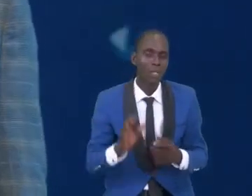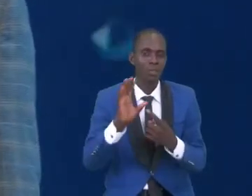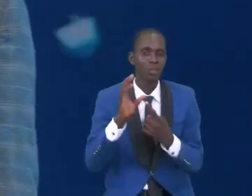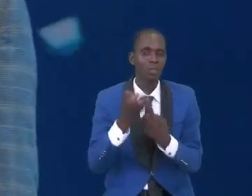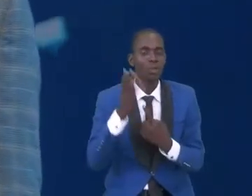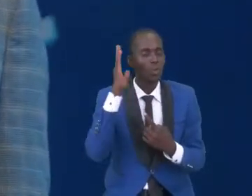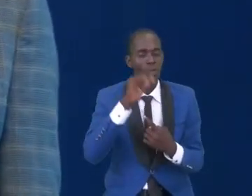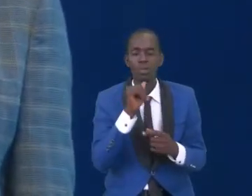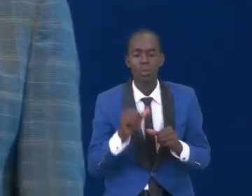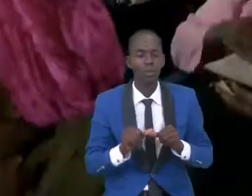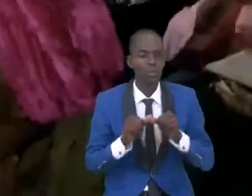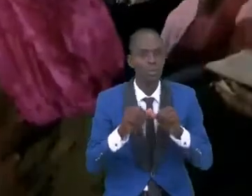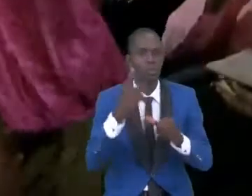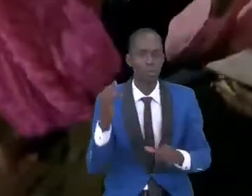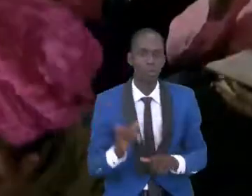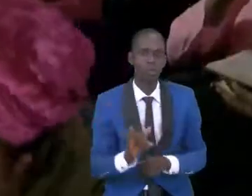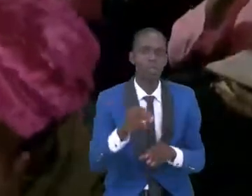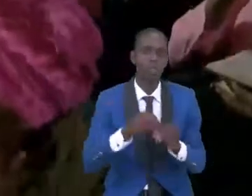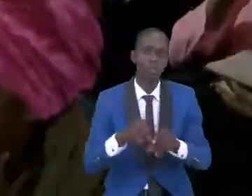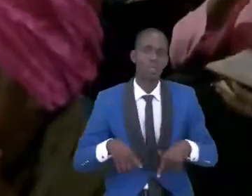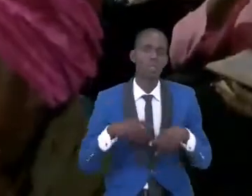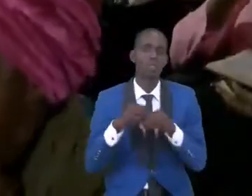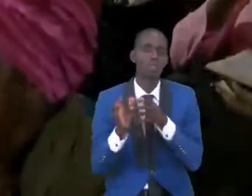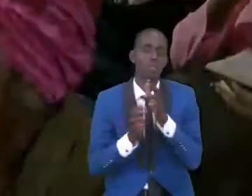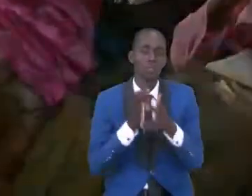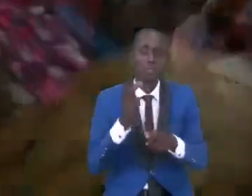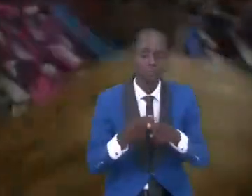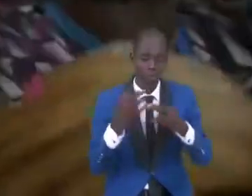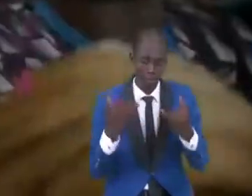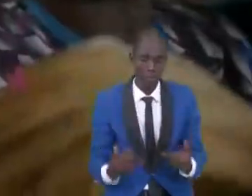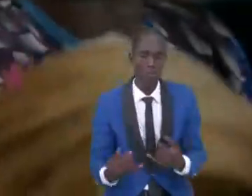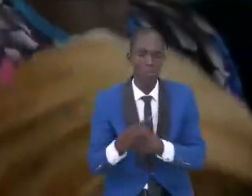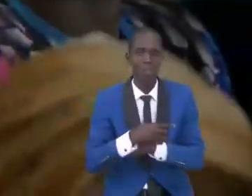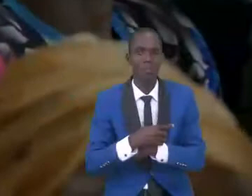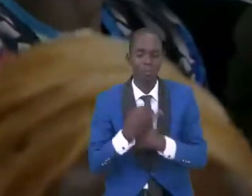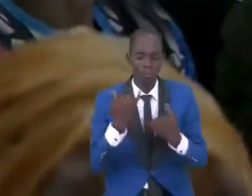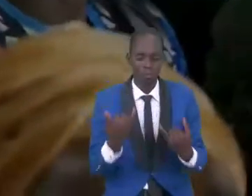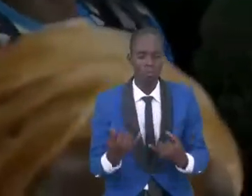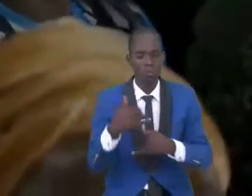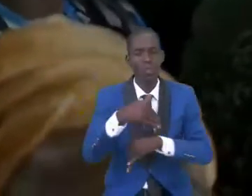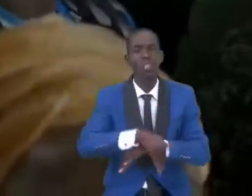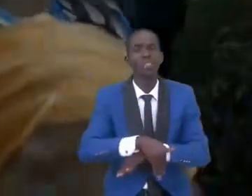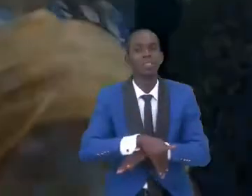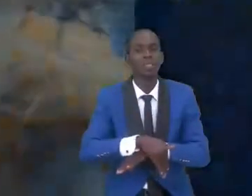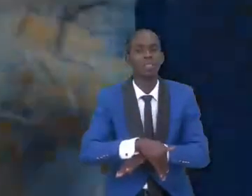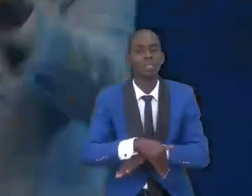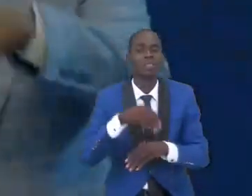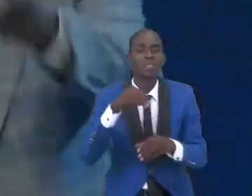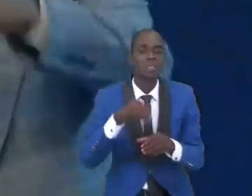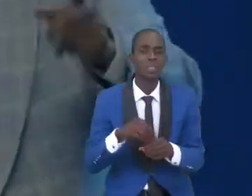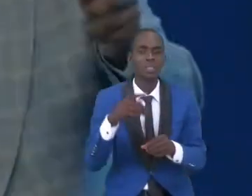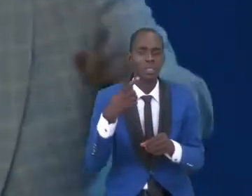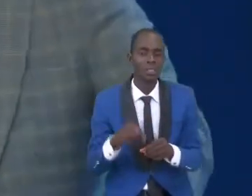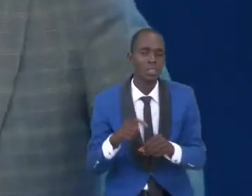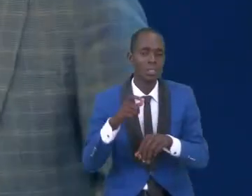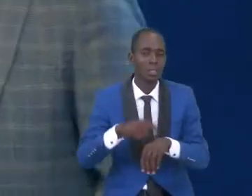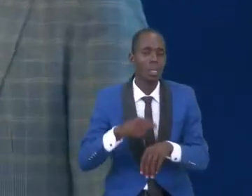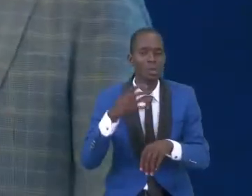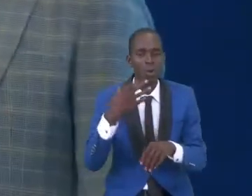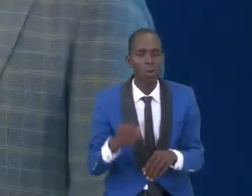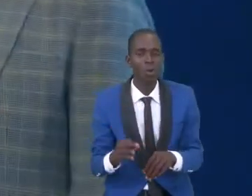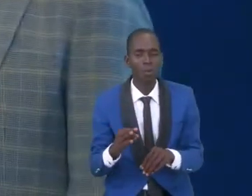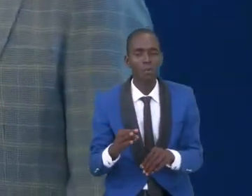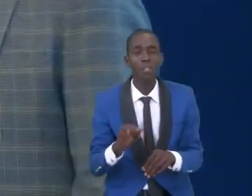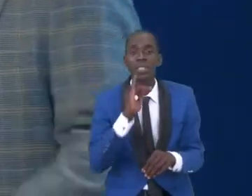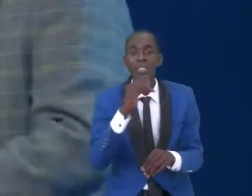not continue forever. Amen. Today, tonight, is the time of total